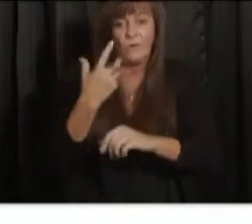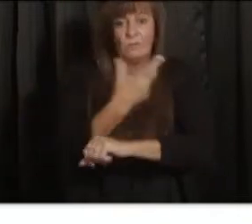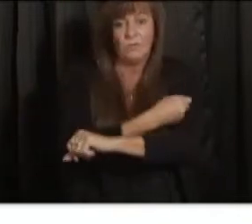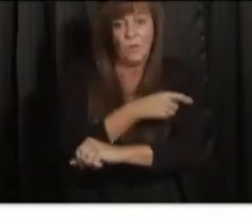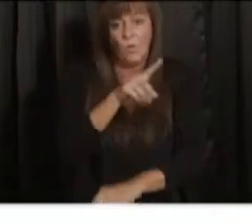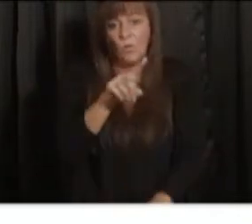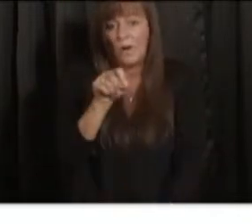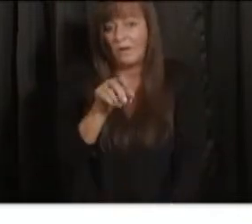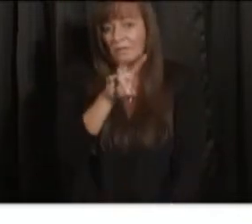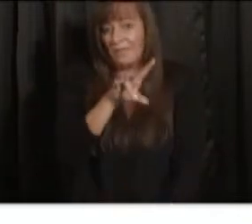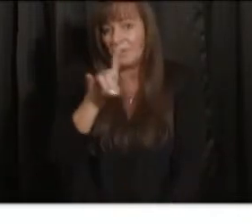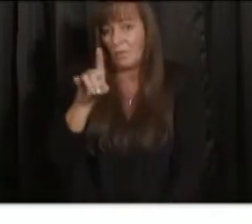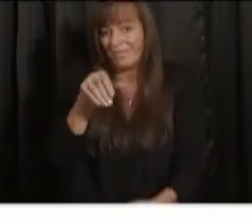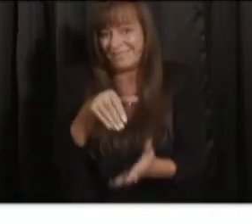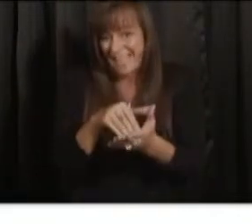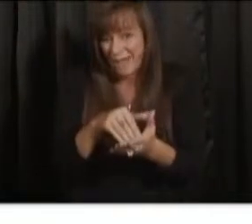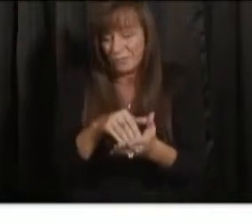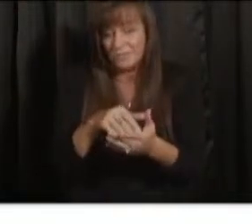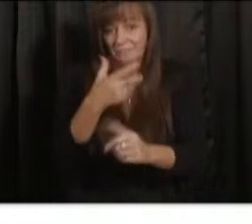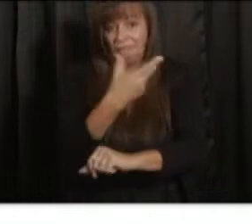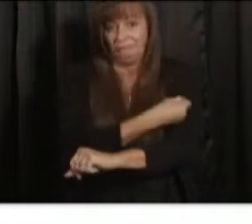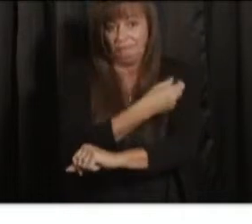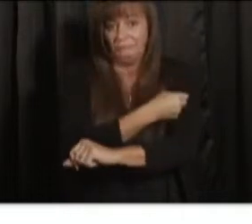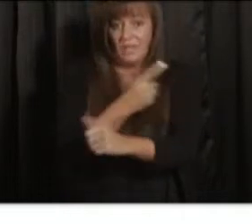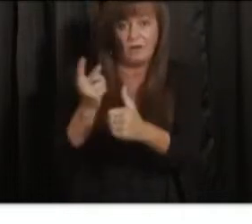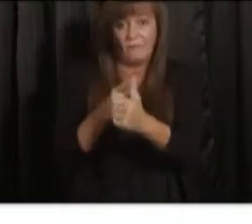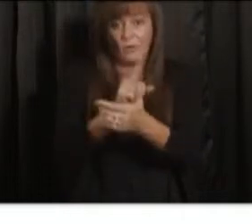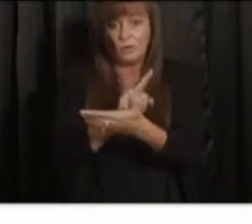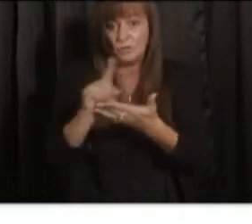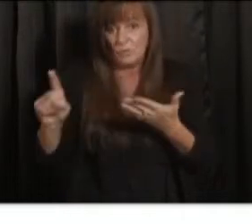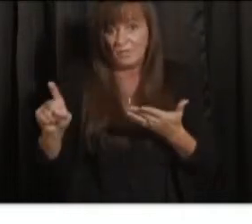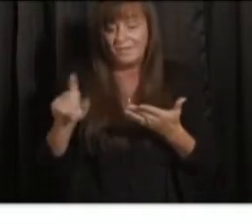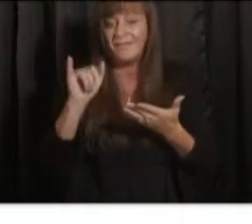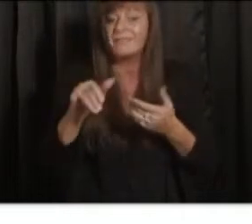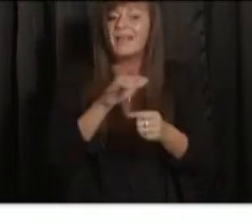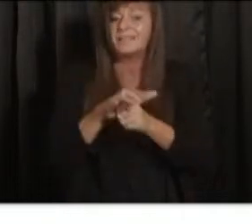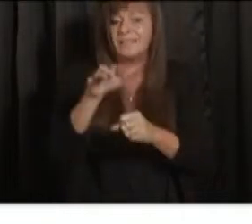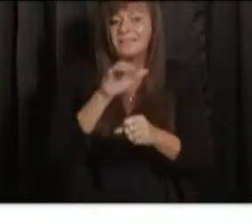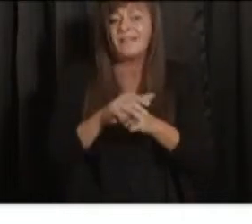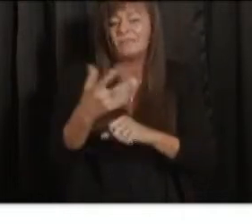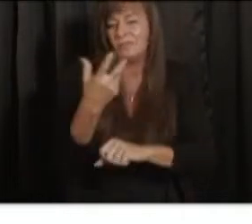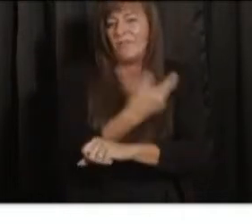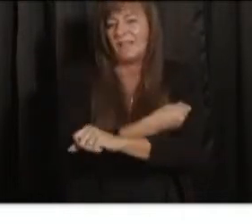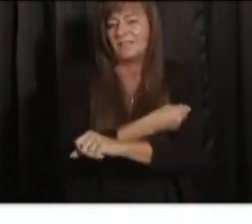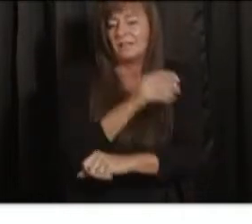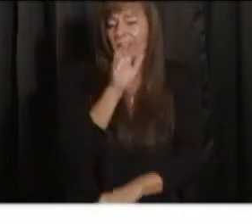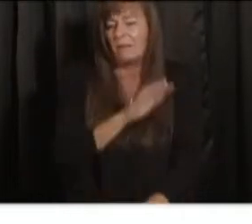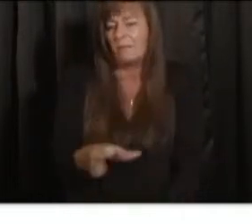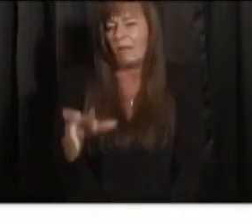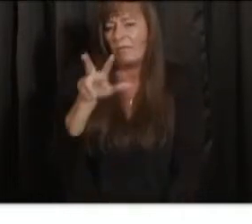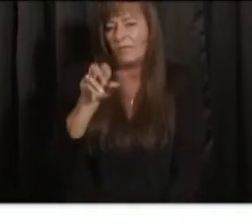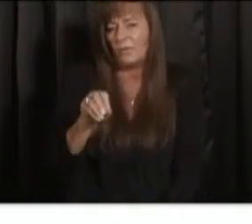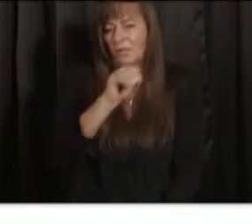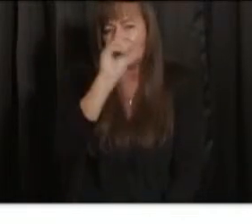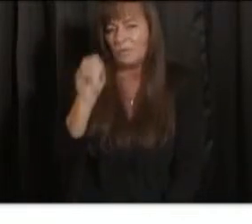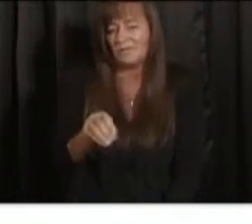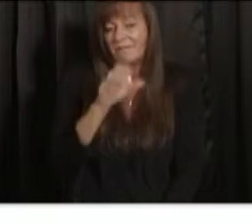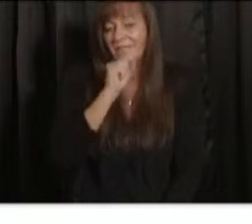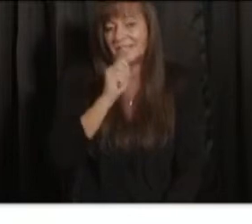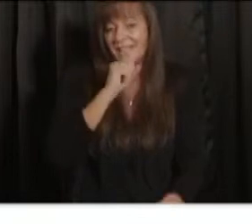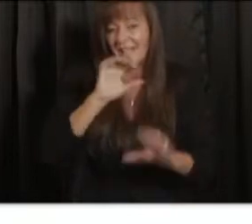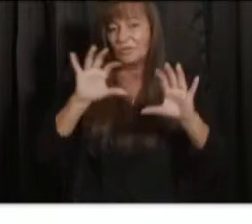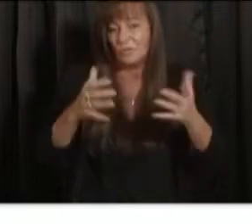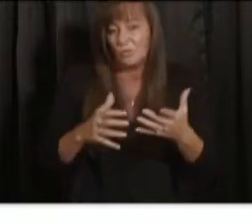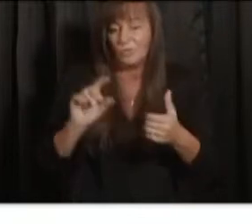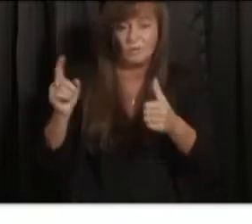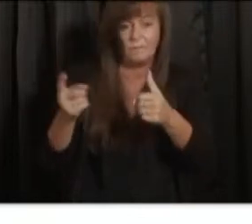171,000 doses in our initial first week allocation. And so that's enough to vaccinate about 30% of this age group with a